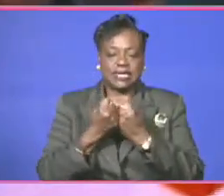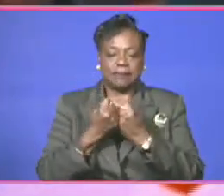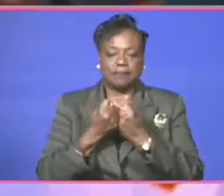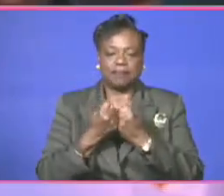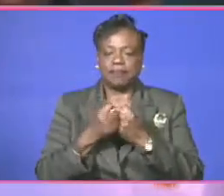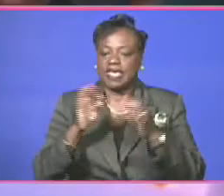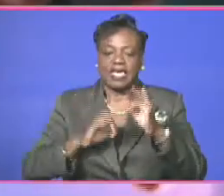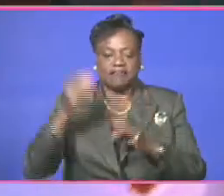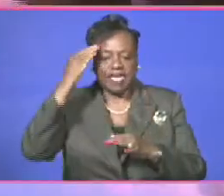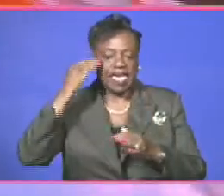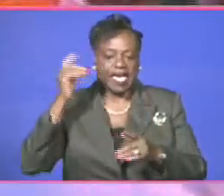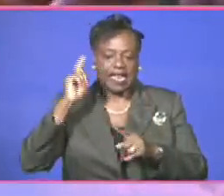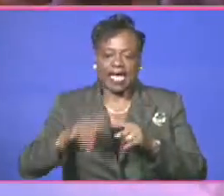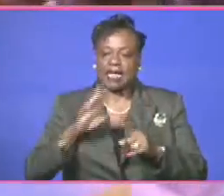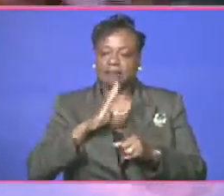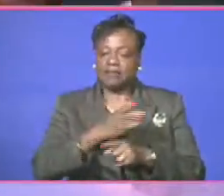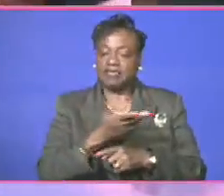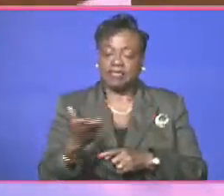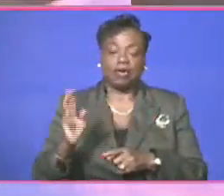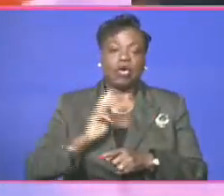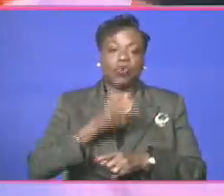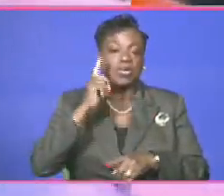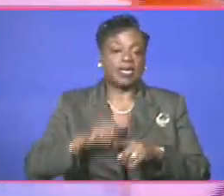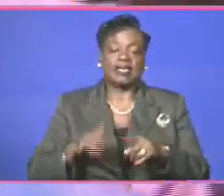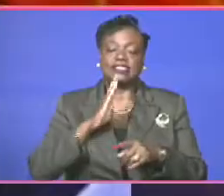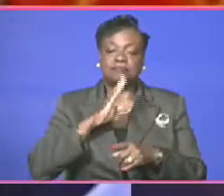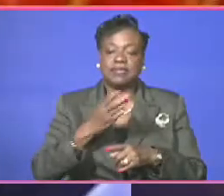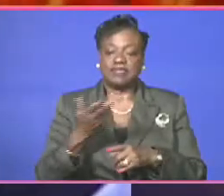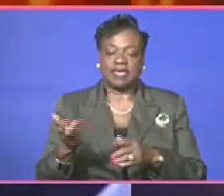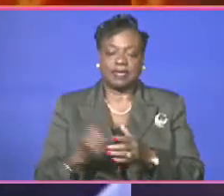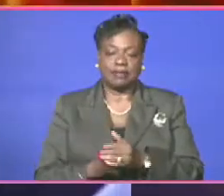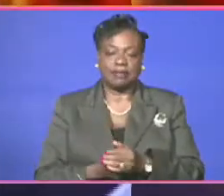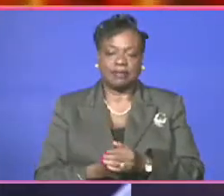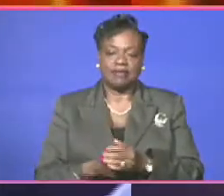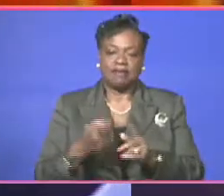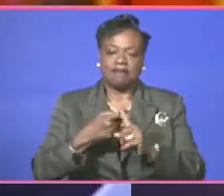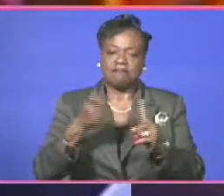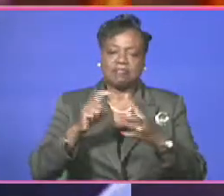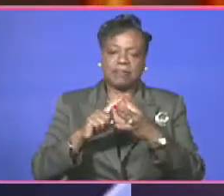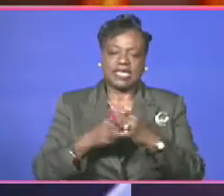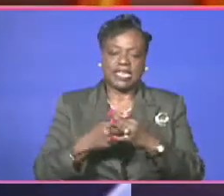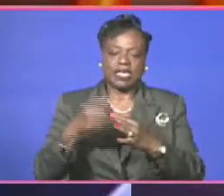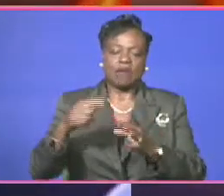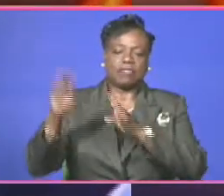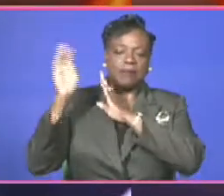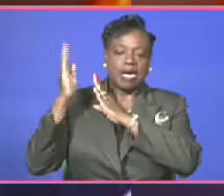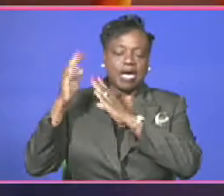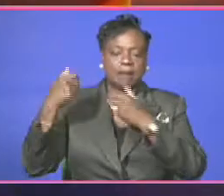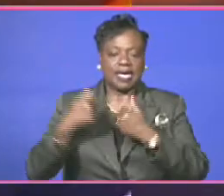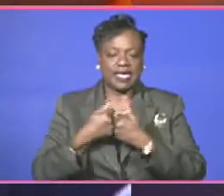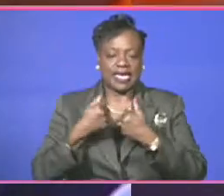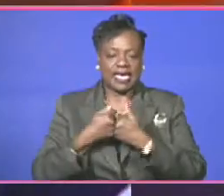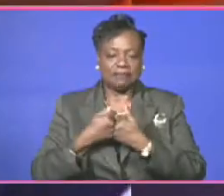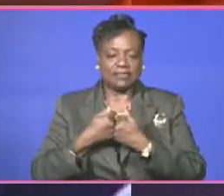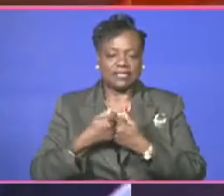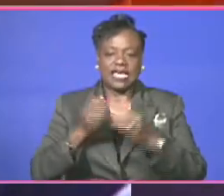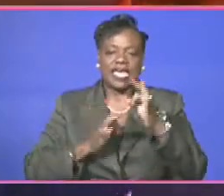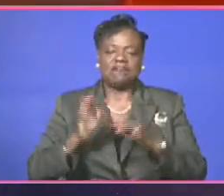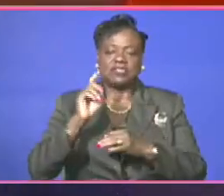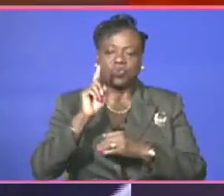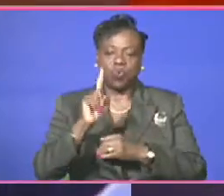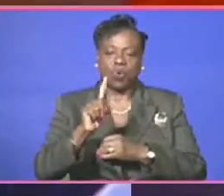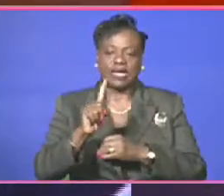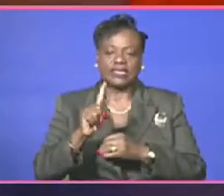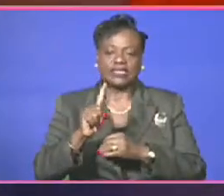not going to be there. And then the men, we're going to support one another. We're not going to play ball. From the inception of Bahama Games, if it's one discipline who